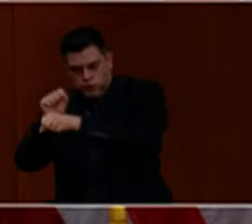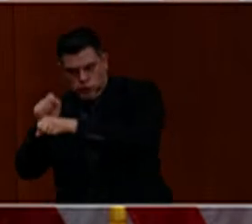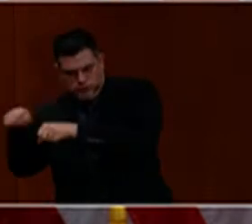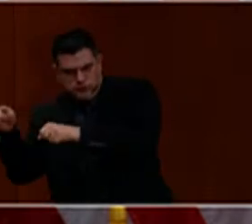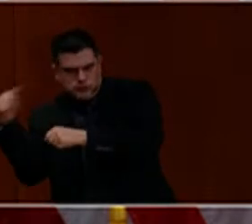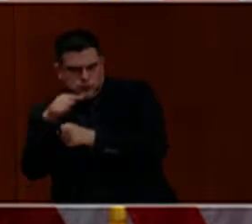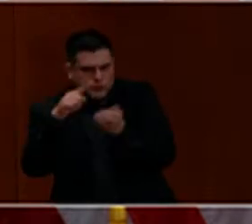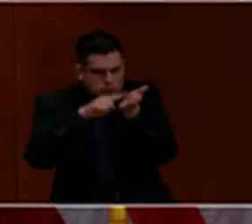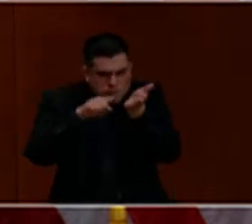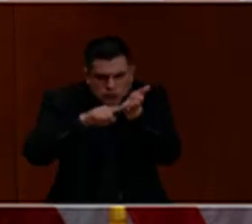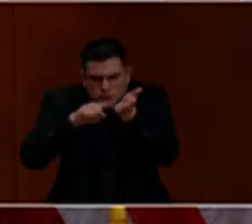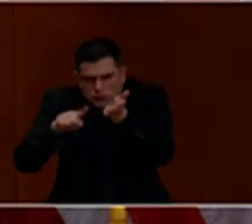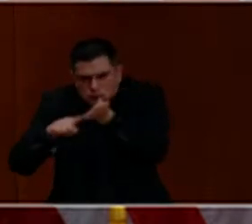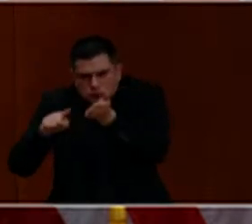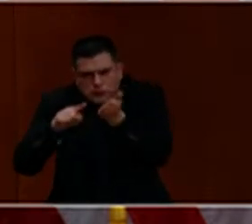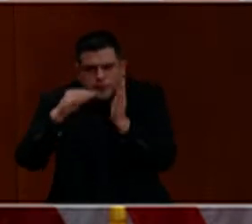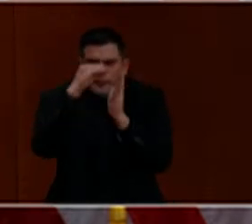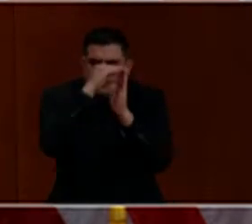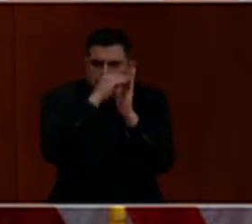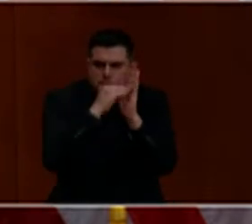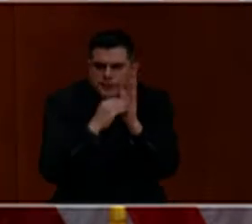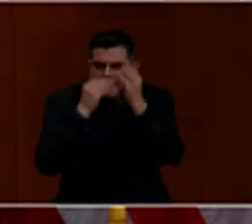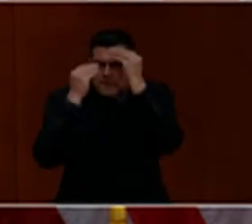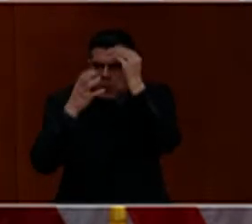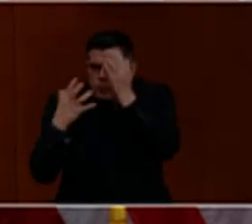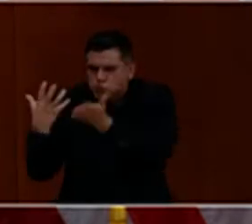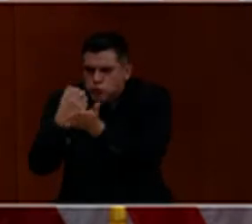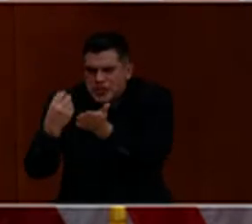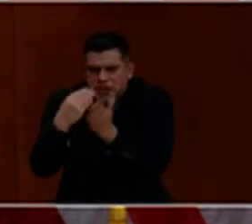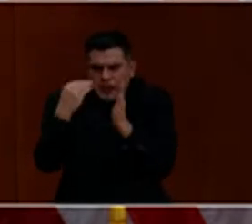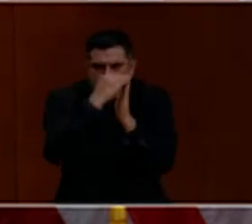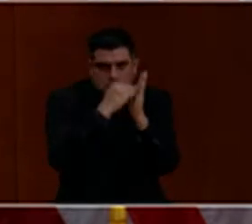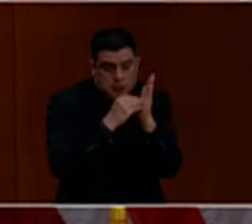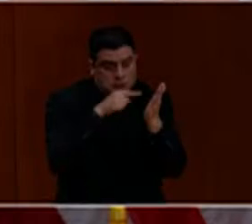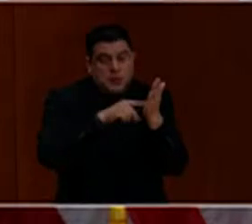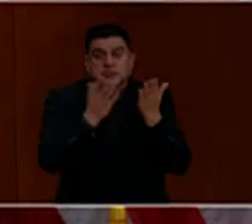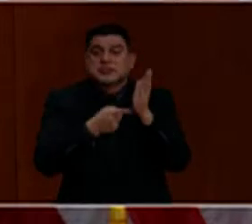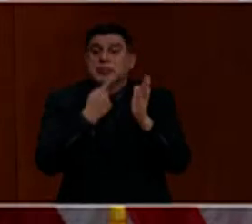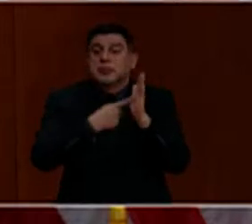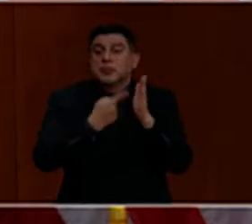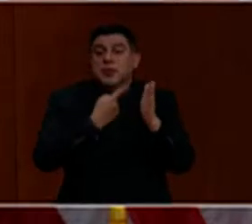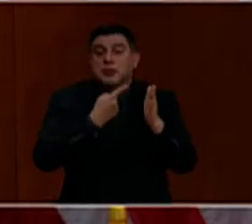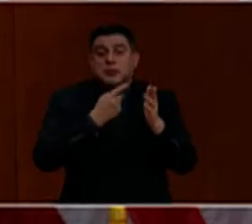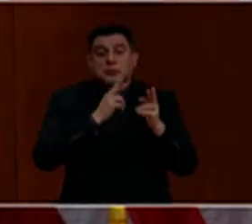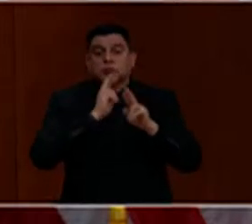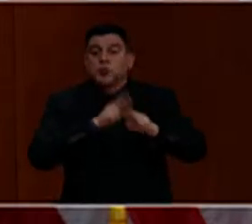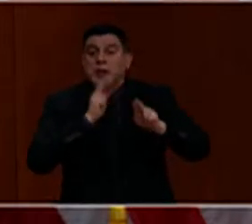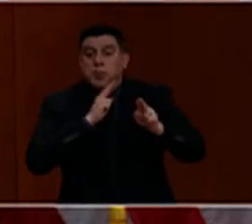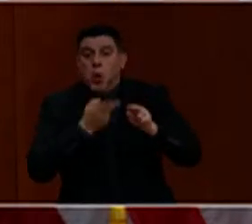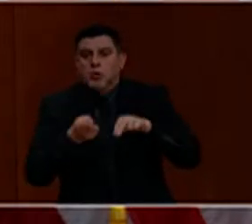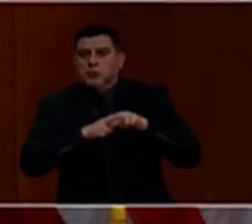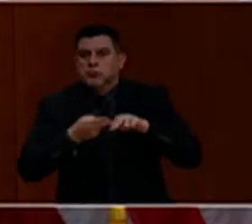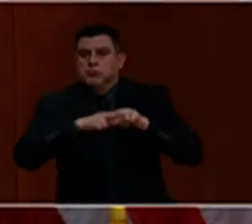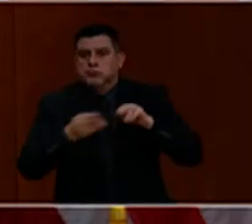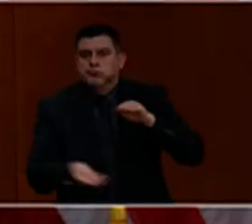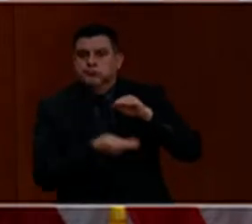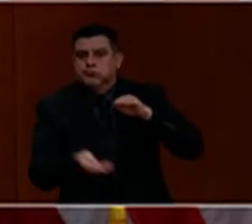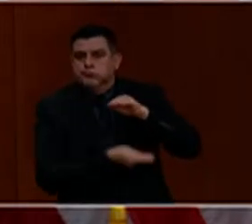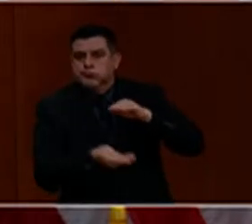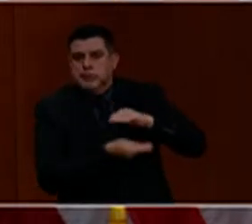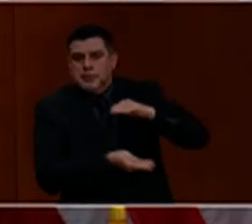trends are occurring that may not be. So knock on wood, I think that there's been a lot of great stuff that's been going on with the physicians. I